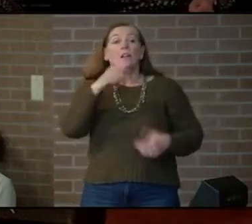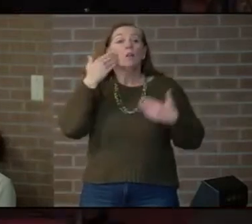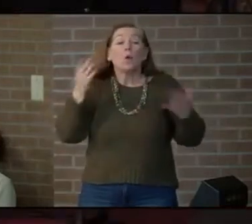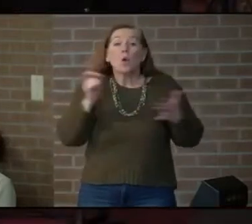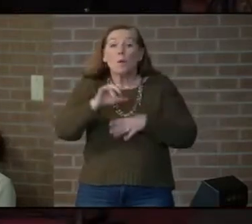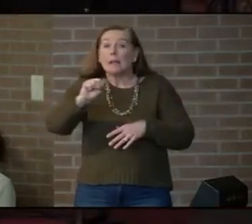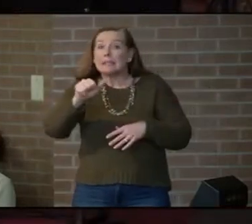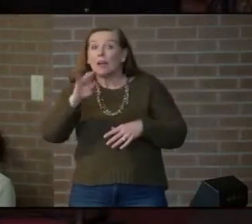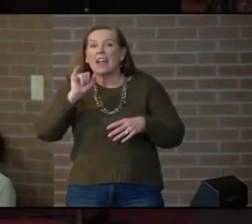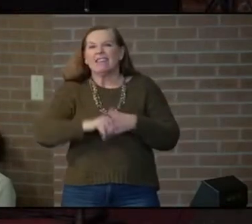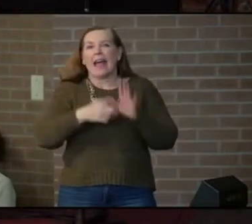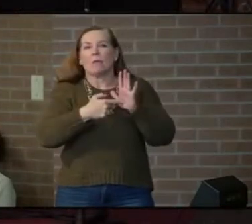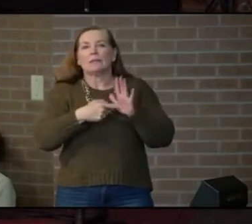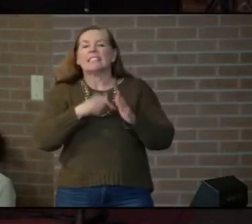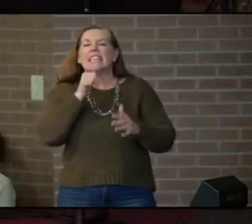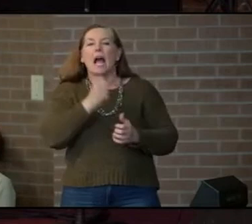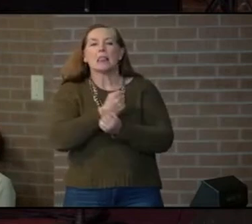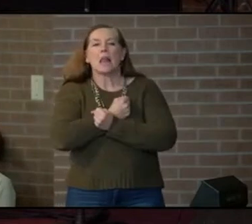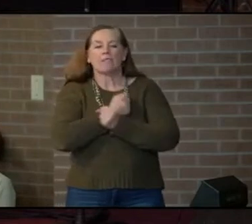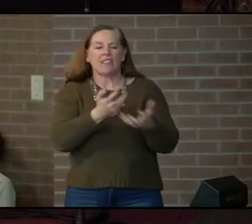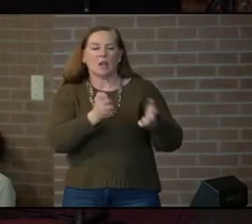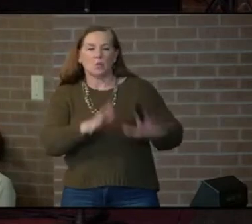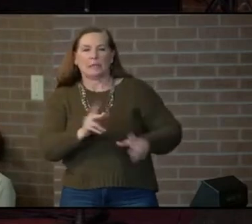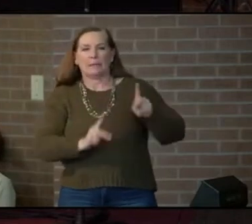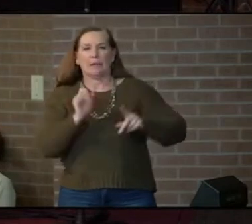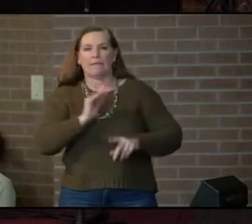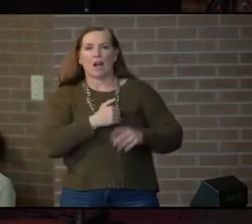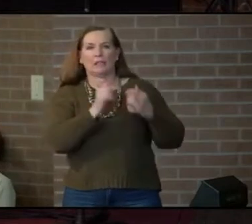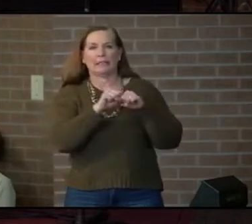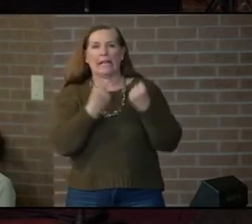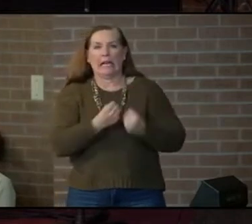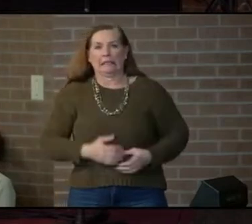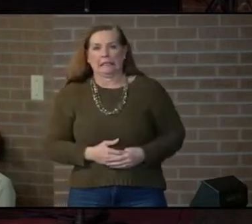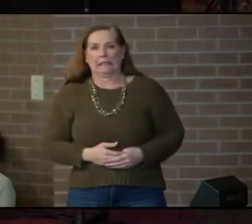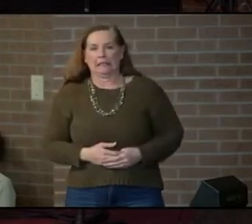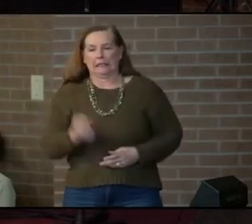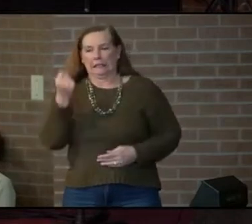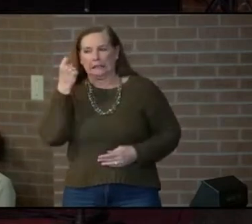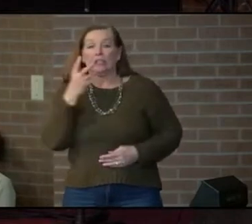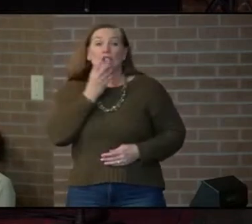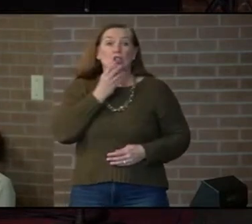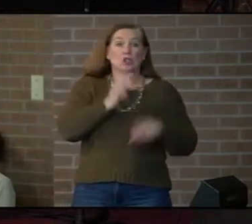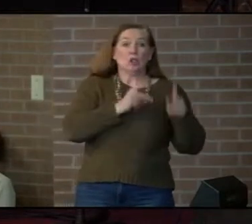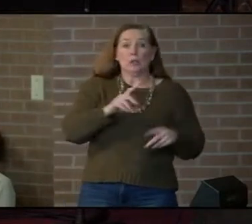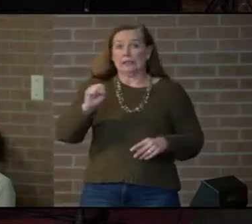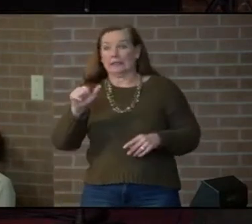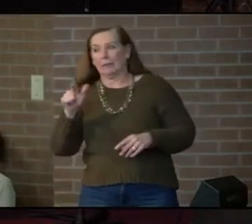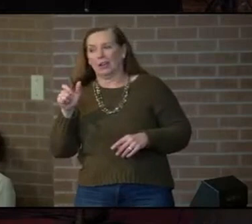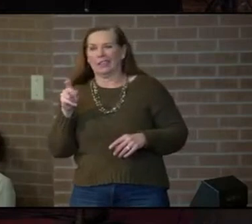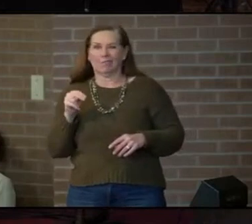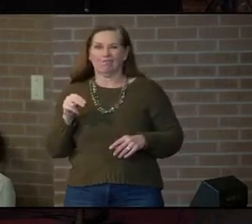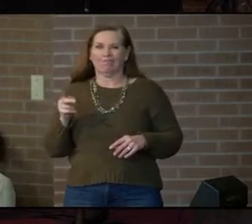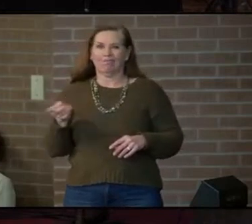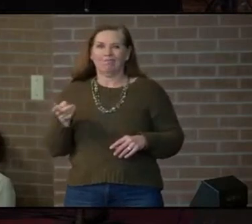unloved and the unwanted people of our society. You see, Jews and Samaritans, for those of you who know, they really didn't like